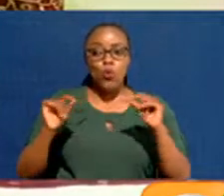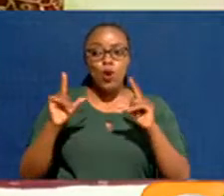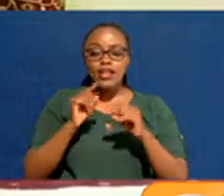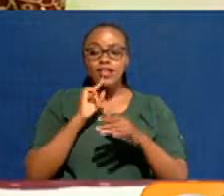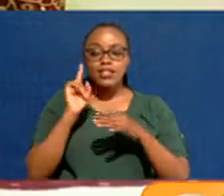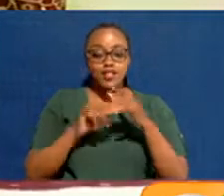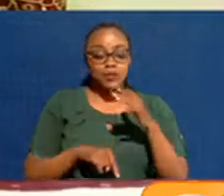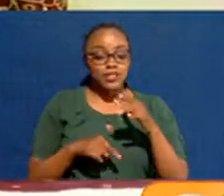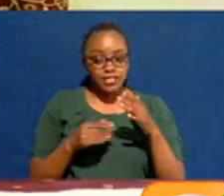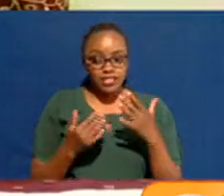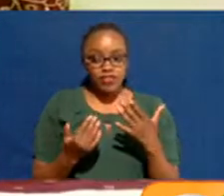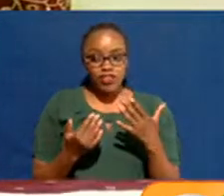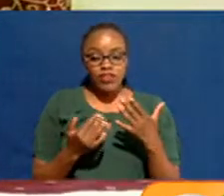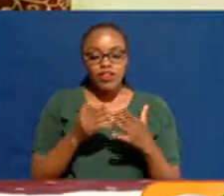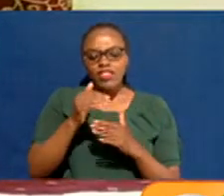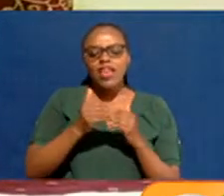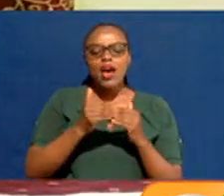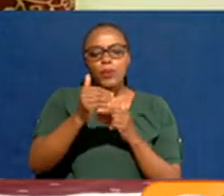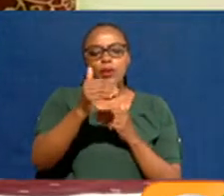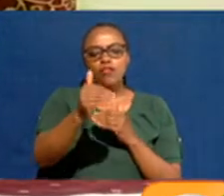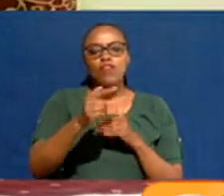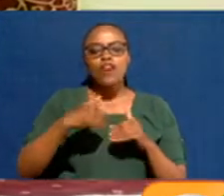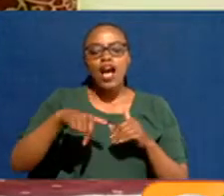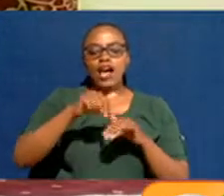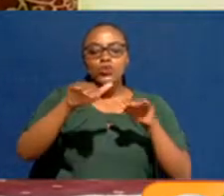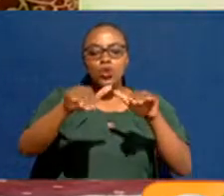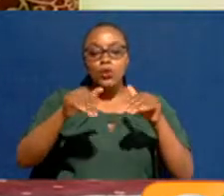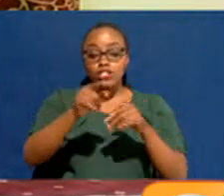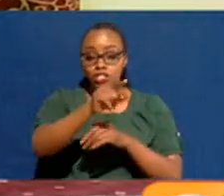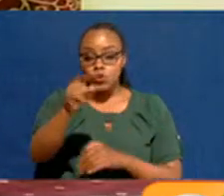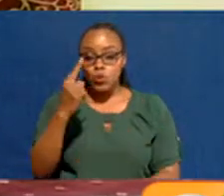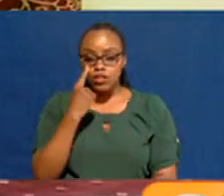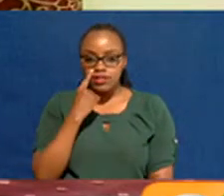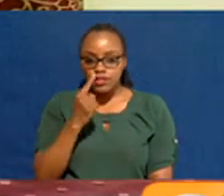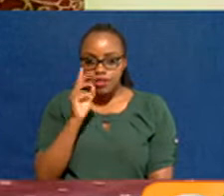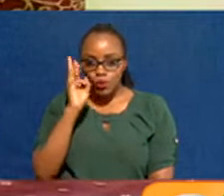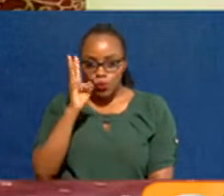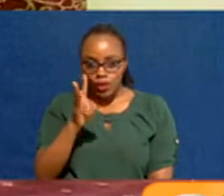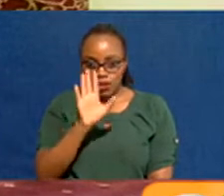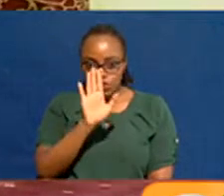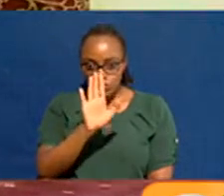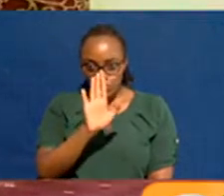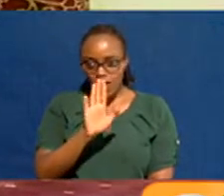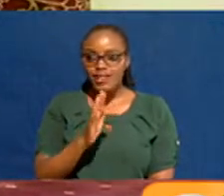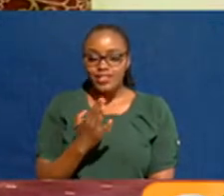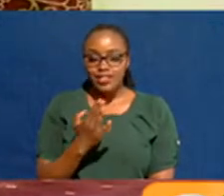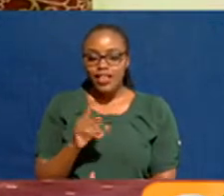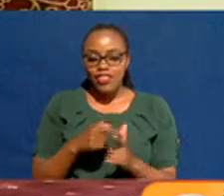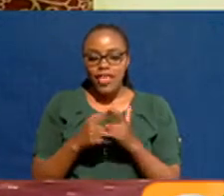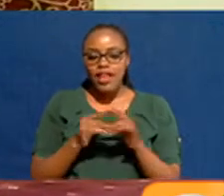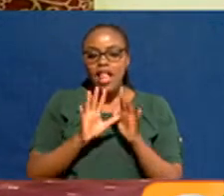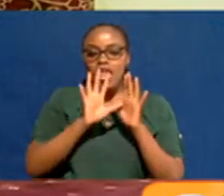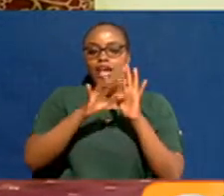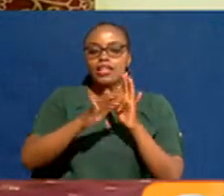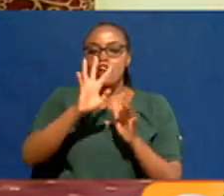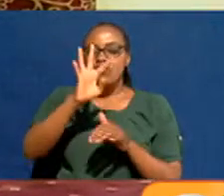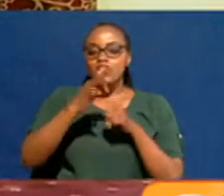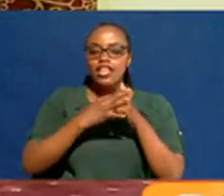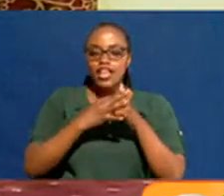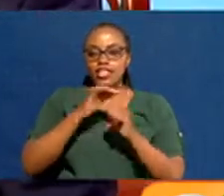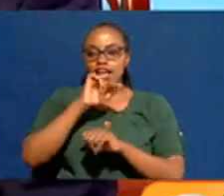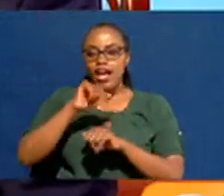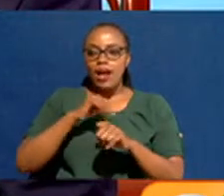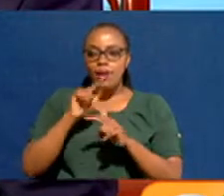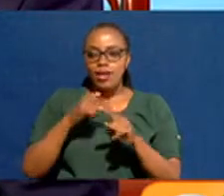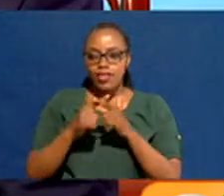said, "Ata hapa mbele tumuangoja mutaona." Less than 48 hours,